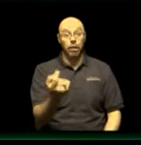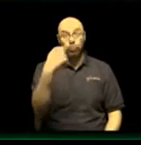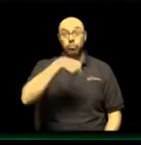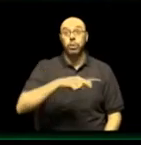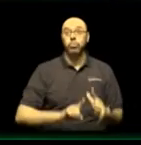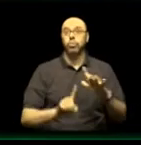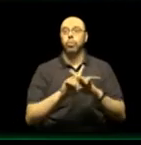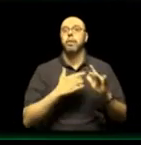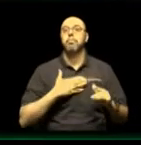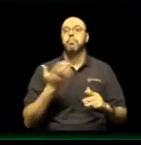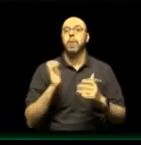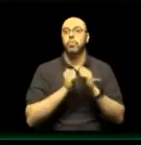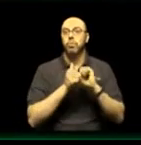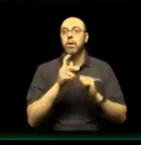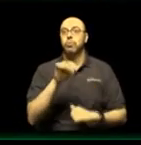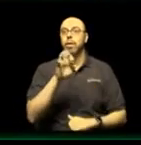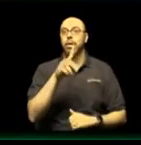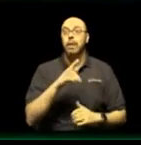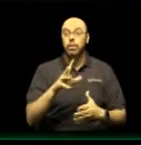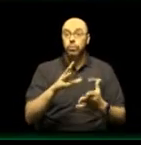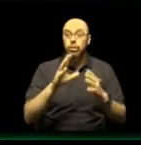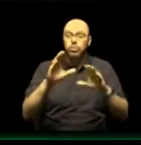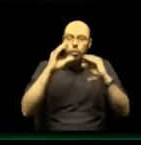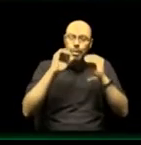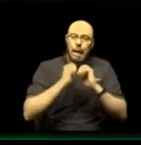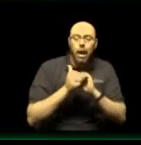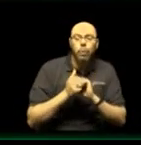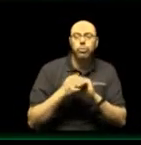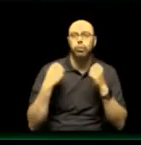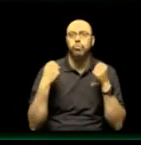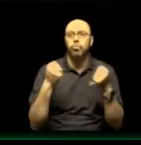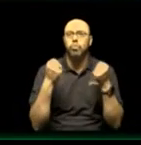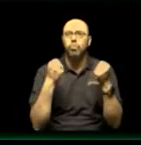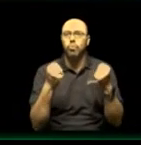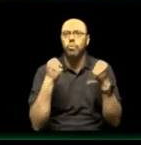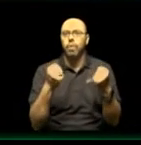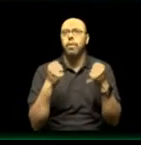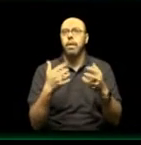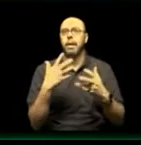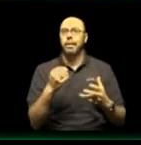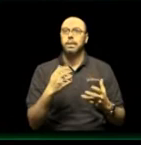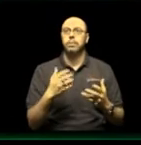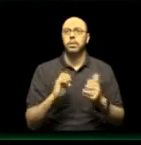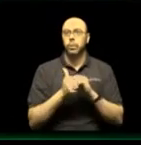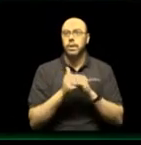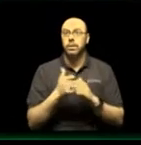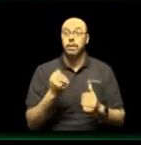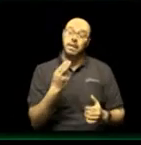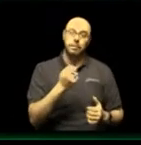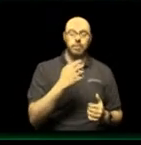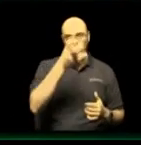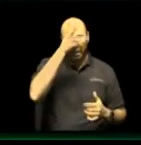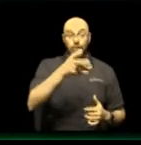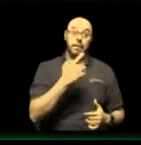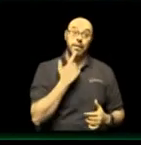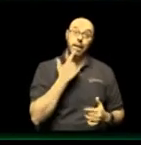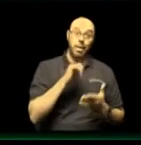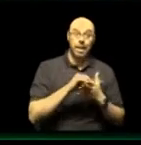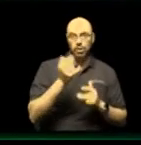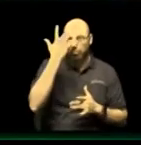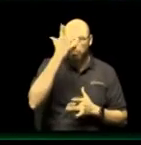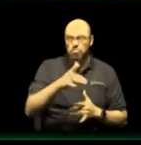racetrack and taught me how to race cars. Mm-hmm. And my grandfather told me he's a really good racer, smart